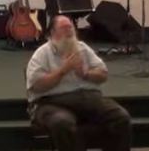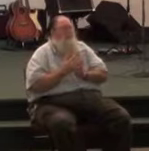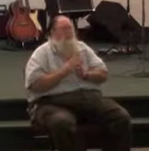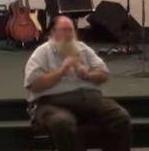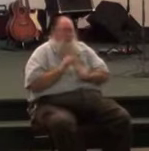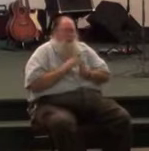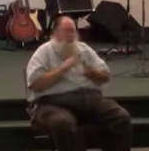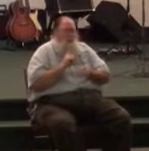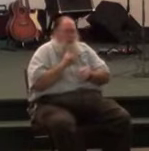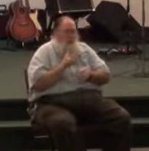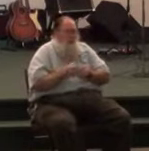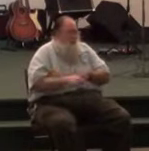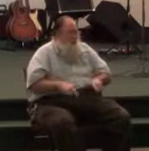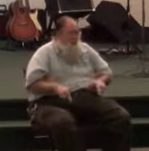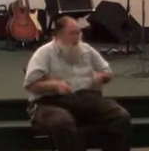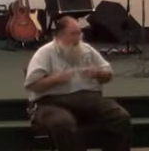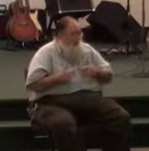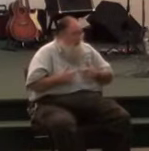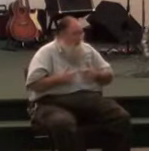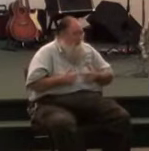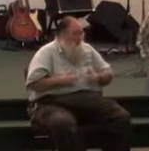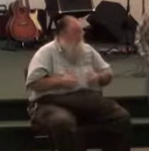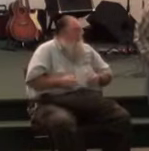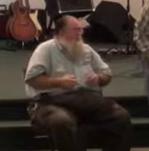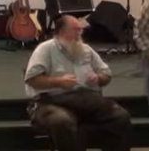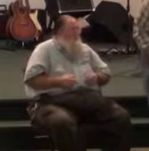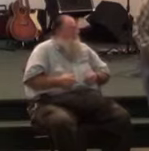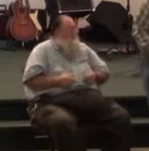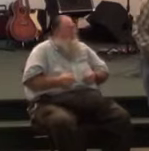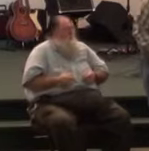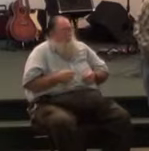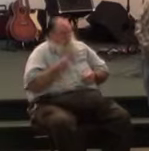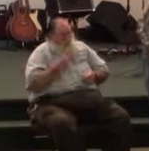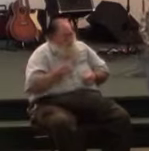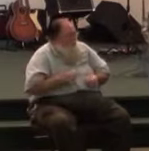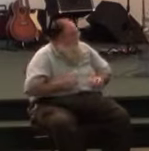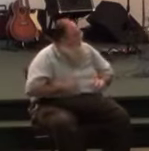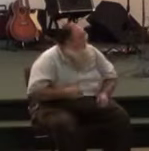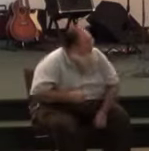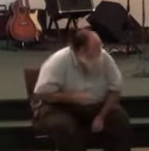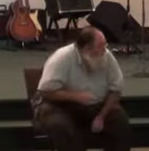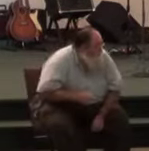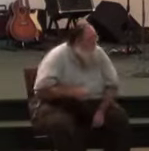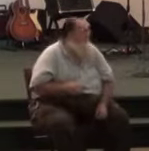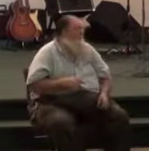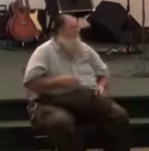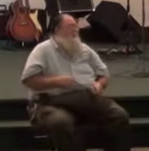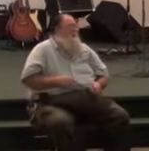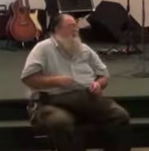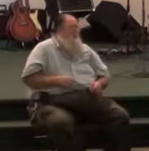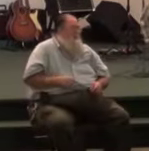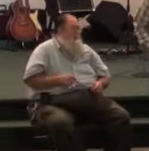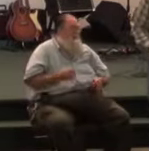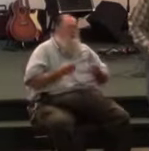When peace comes, it causes focus. We're not distracted by a mess. There are so